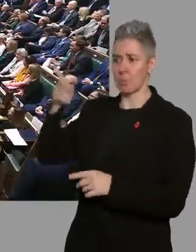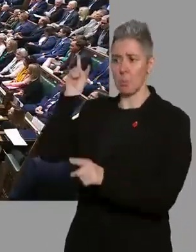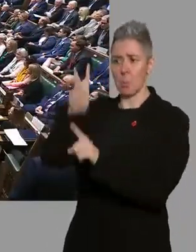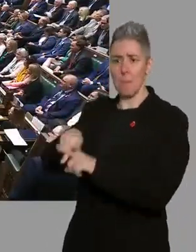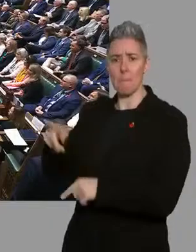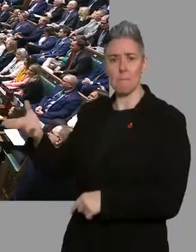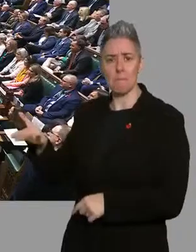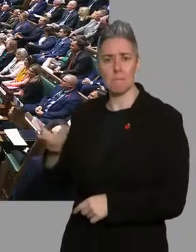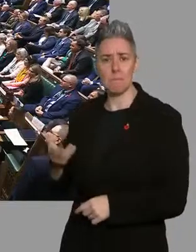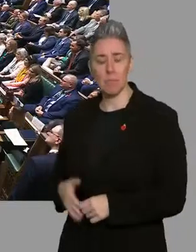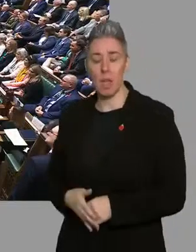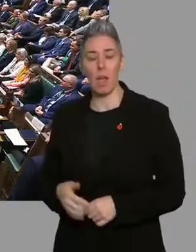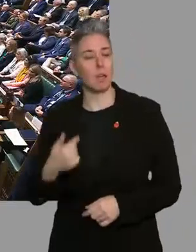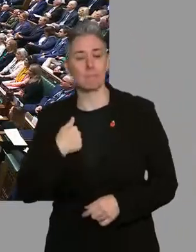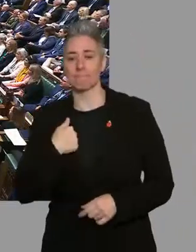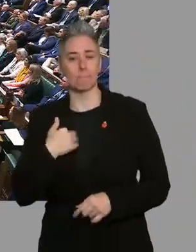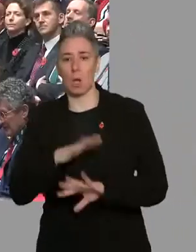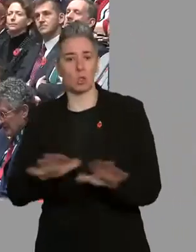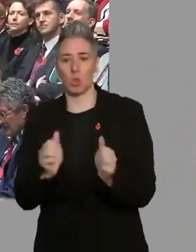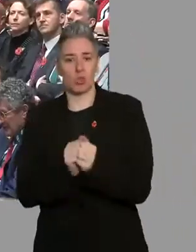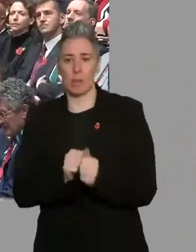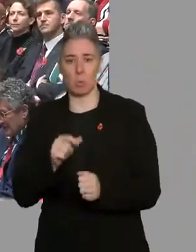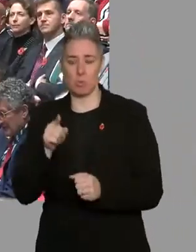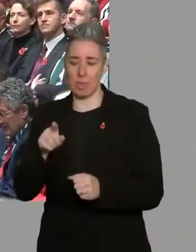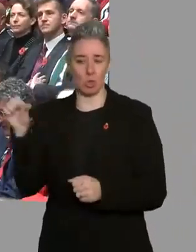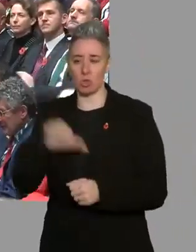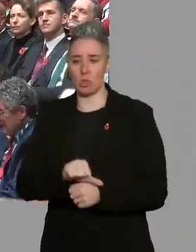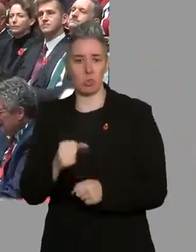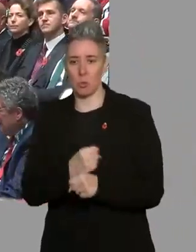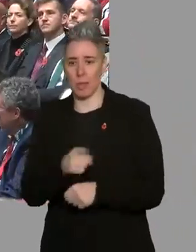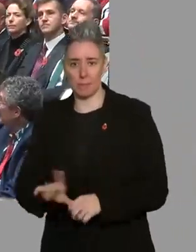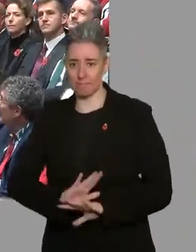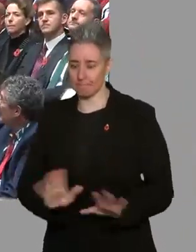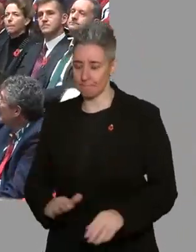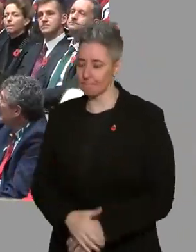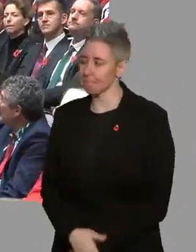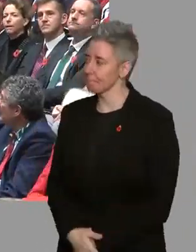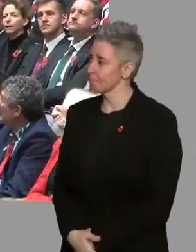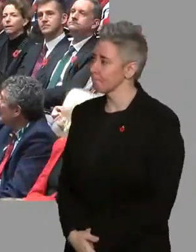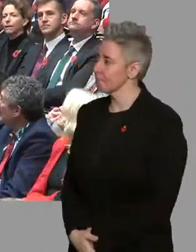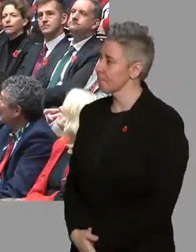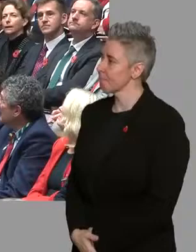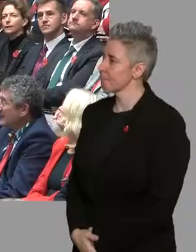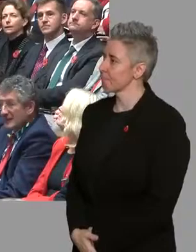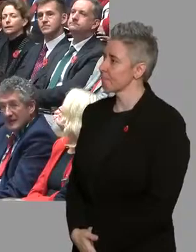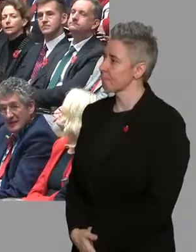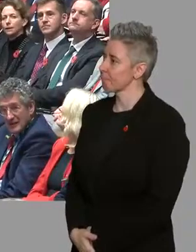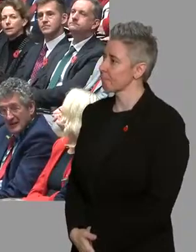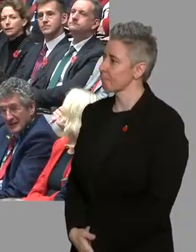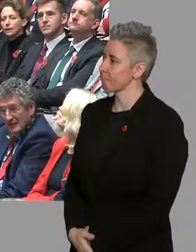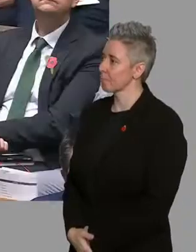you, Mr. Speaker. As a semi-retired violinist